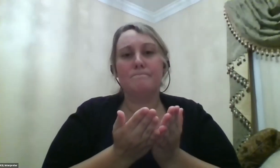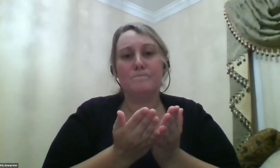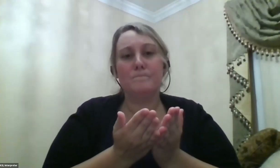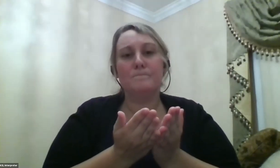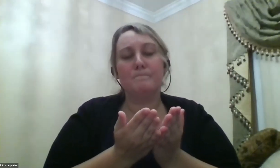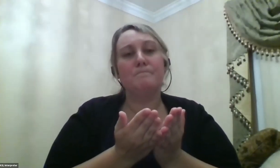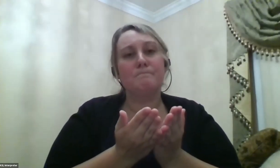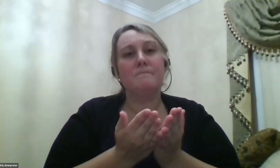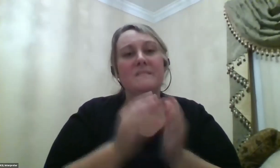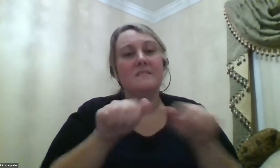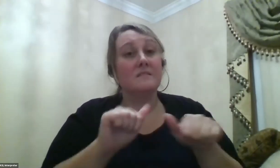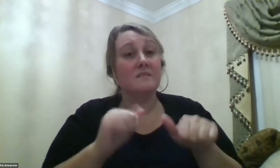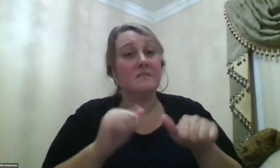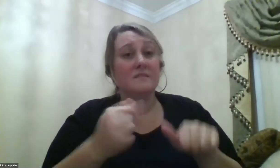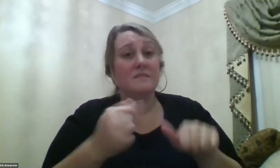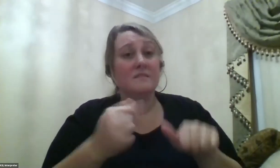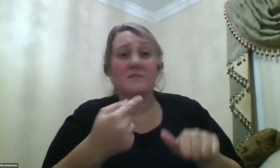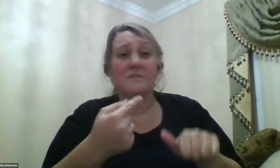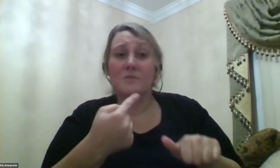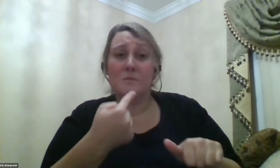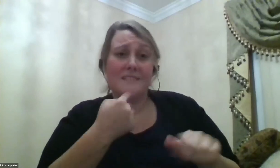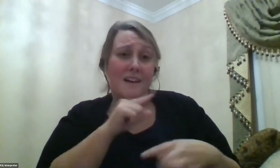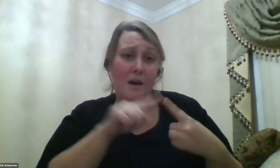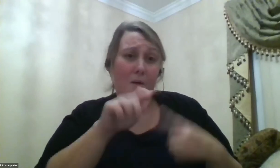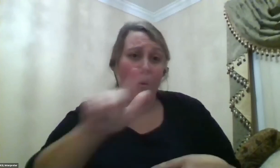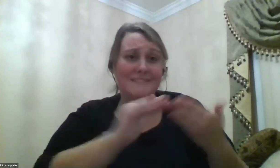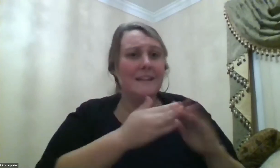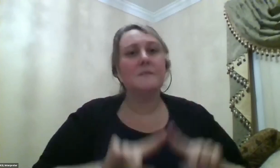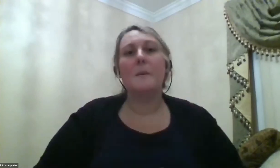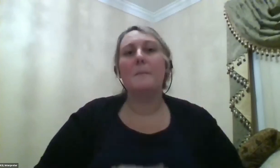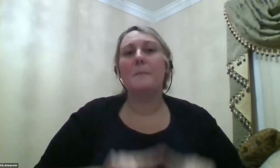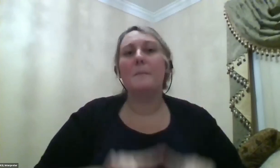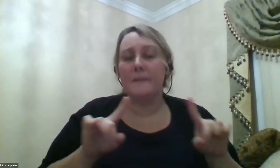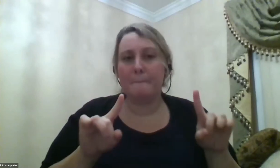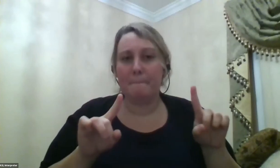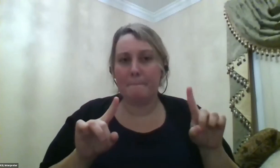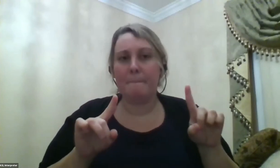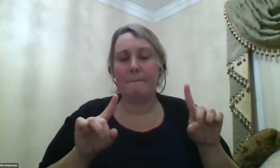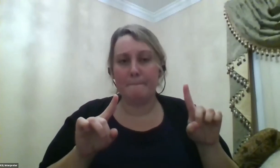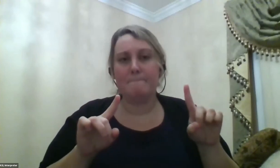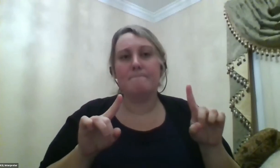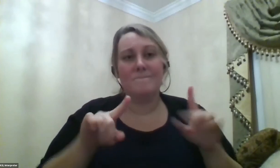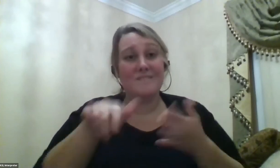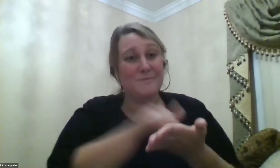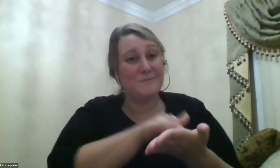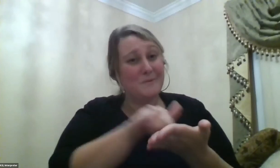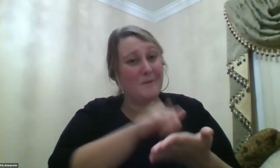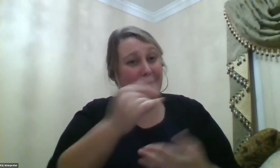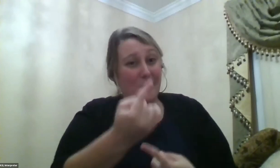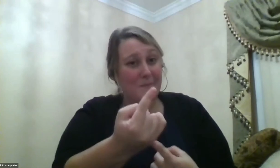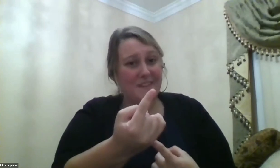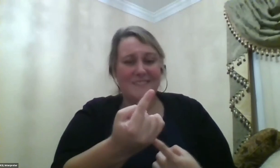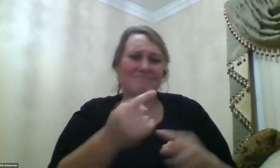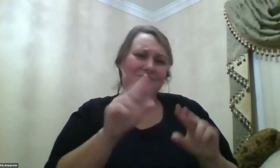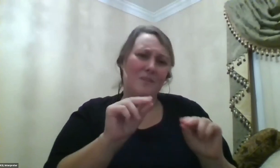this about any big city, but there's not just one New York, there's thousands of New York's, you know, and some of them actually never even